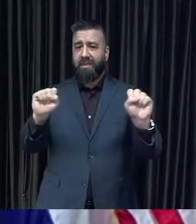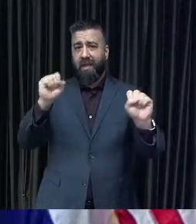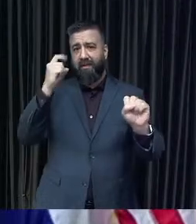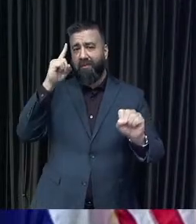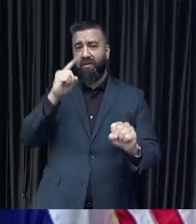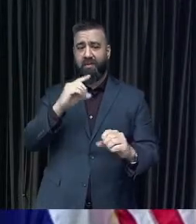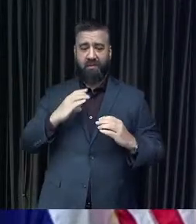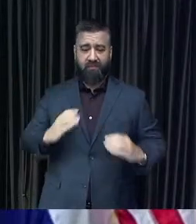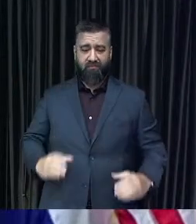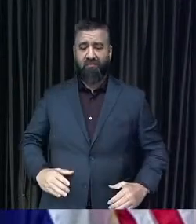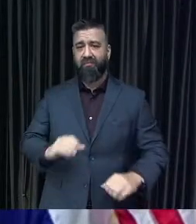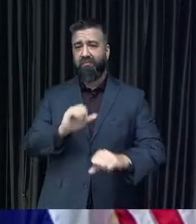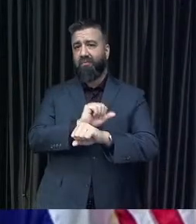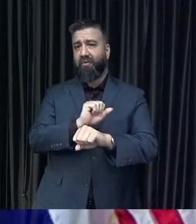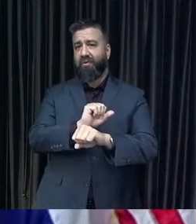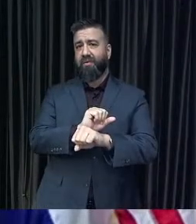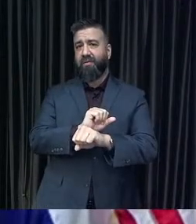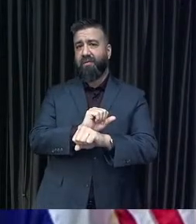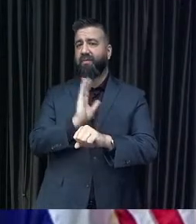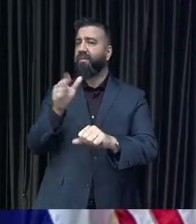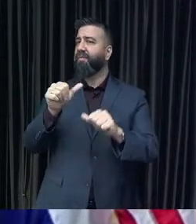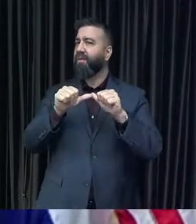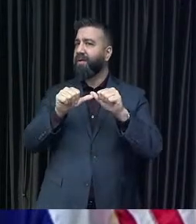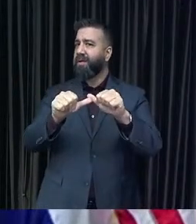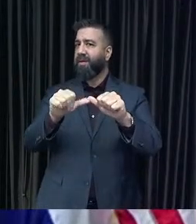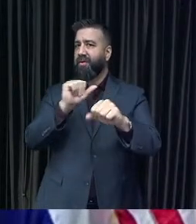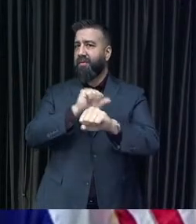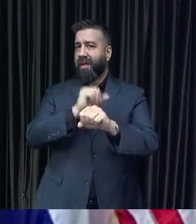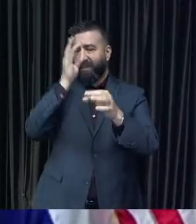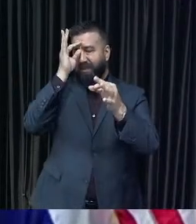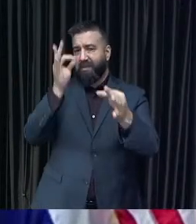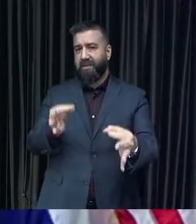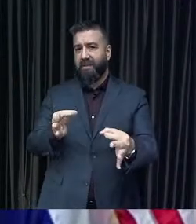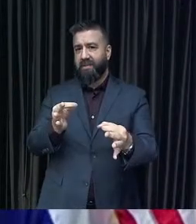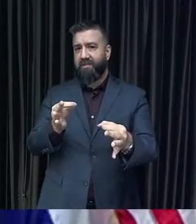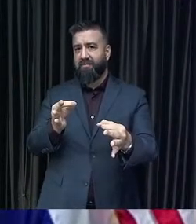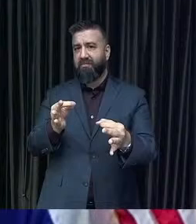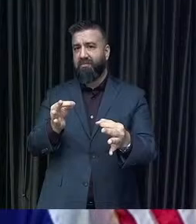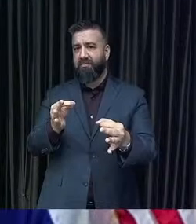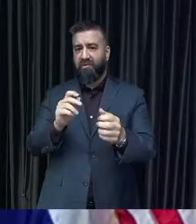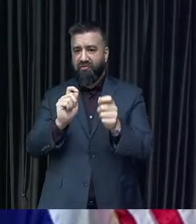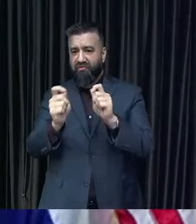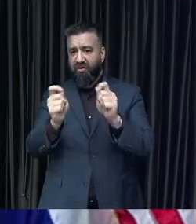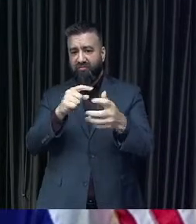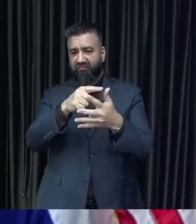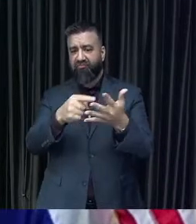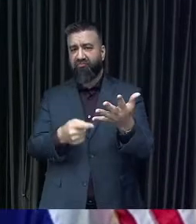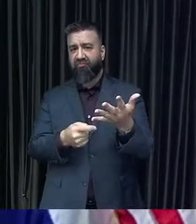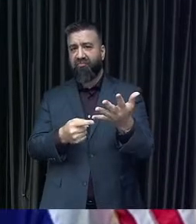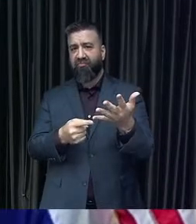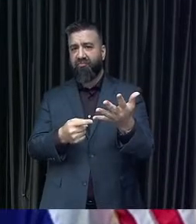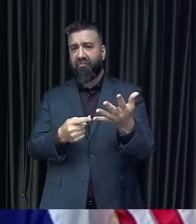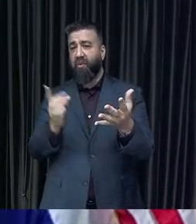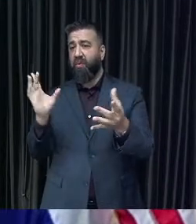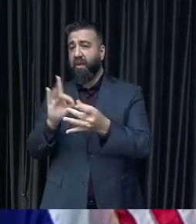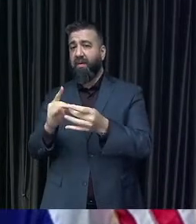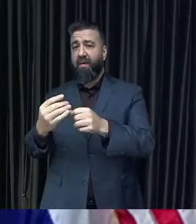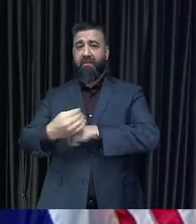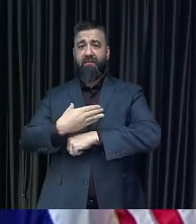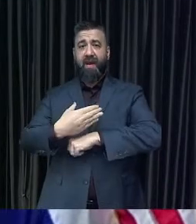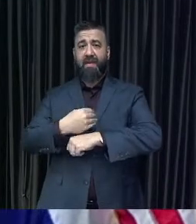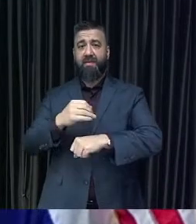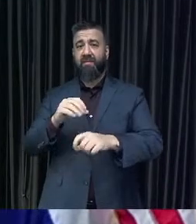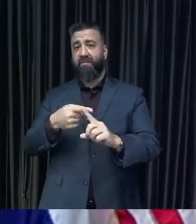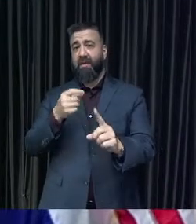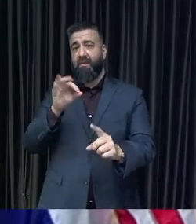workers. We will continue to make decisions regarding public health protocols based on the advice of the Pandemic Task Force,